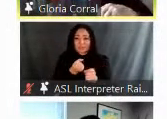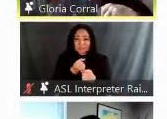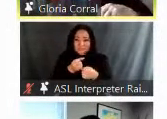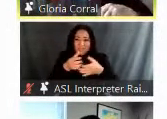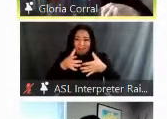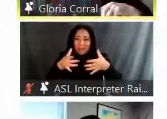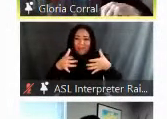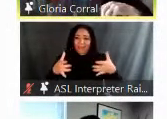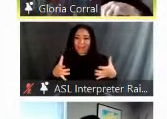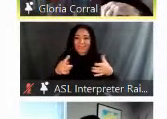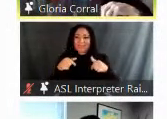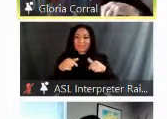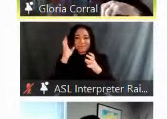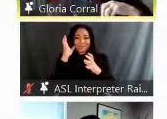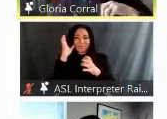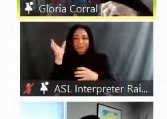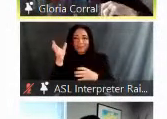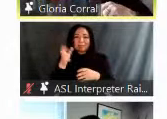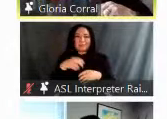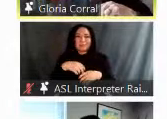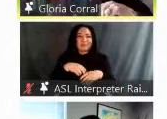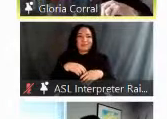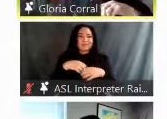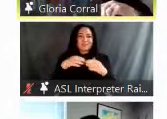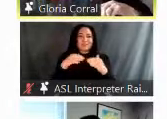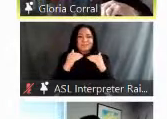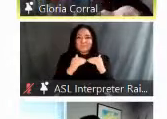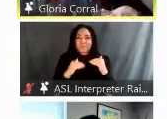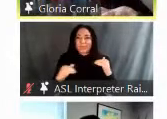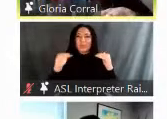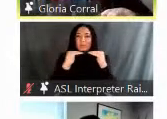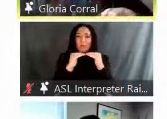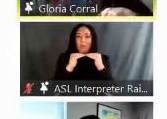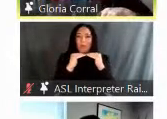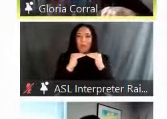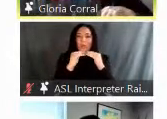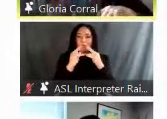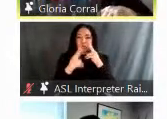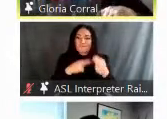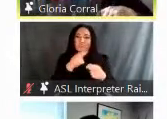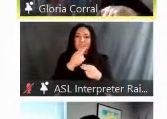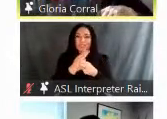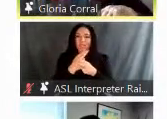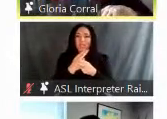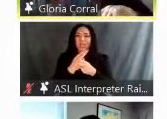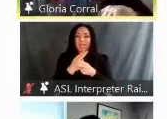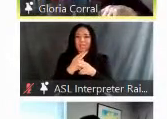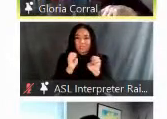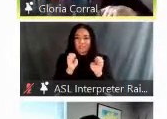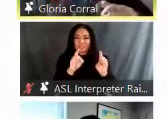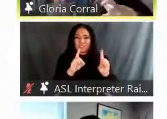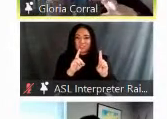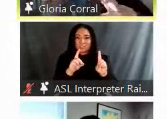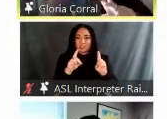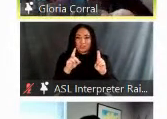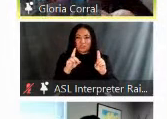of universality in a way that's equitable to a system that is